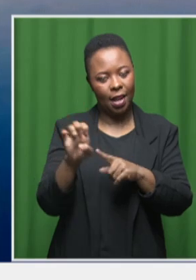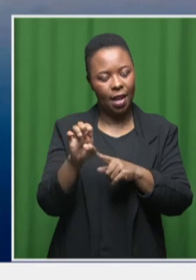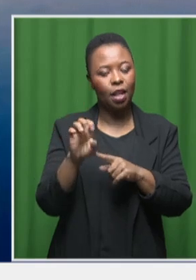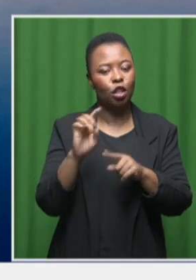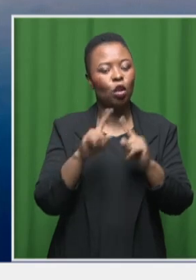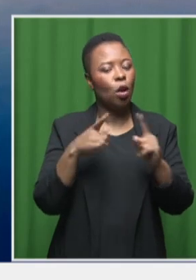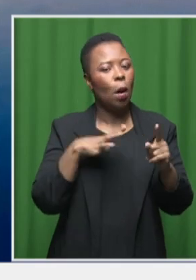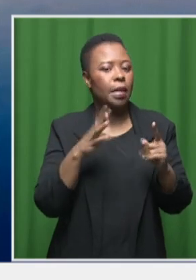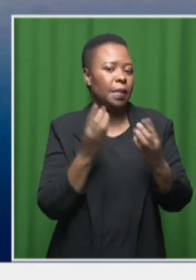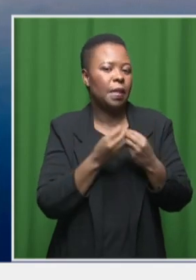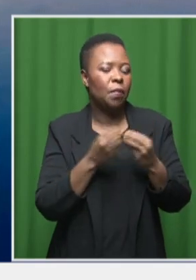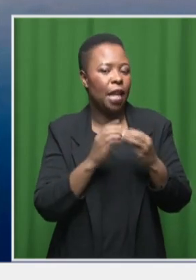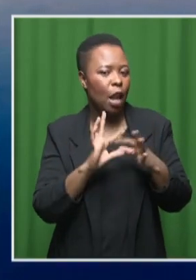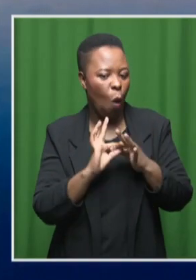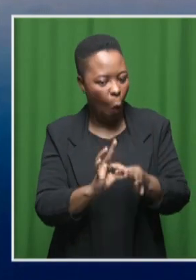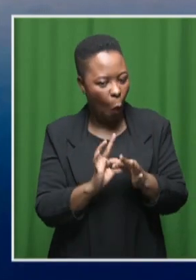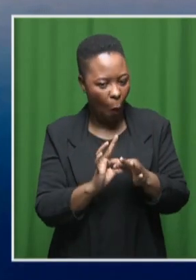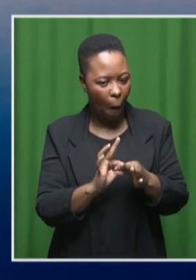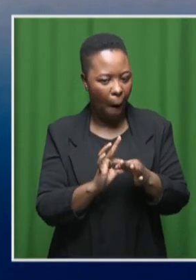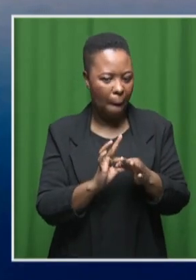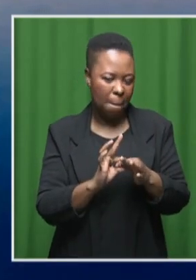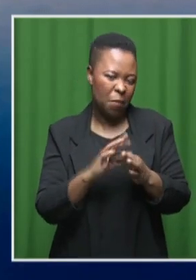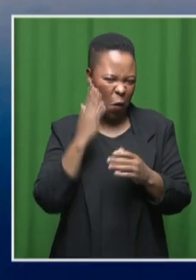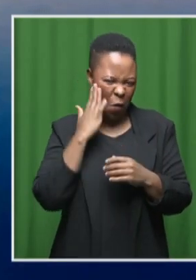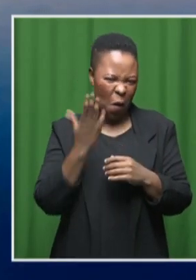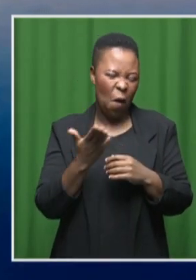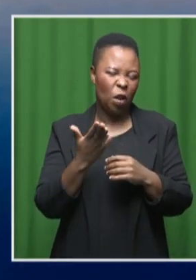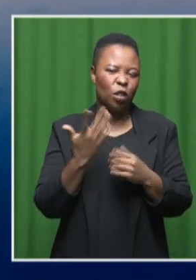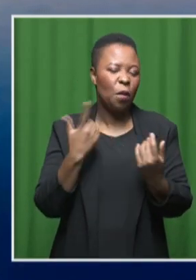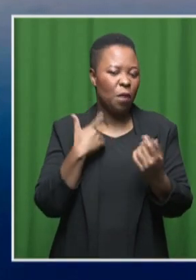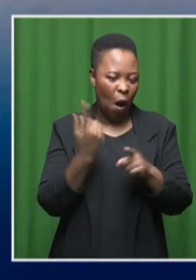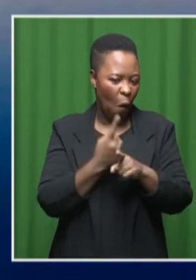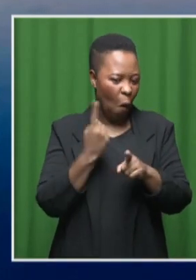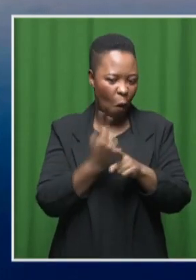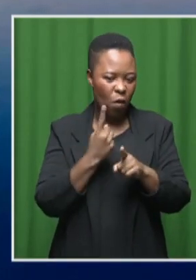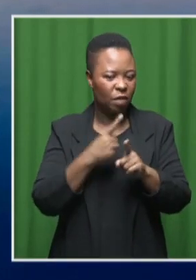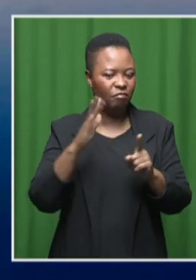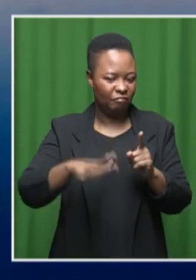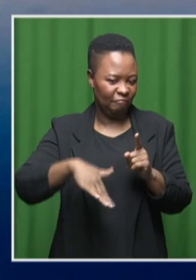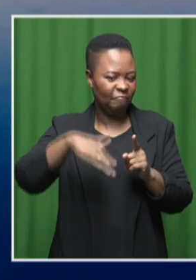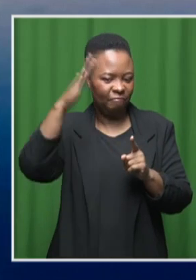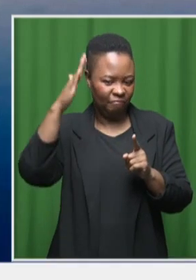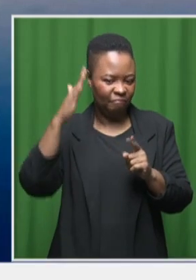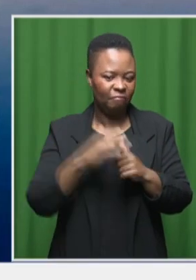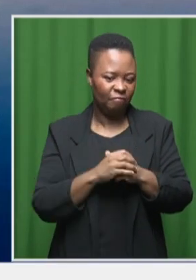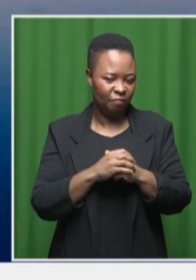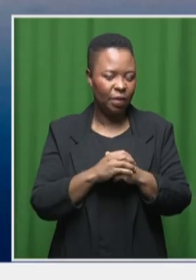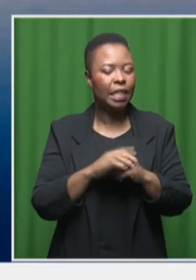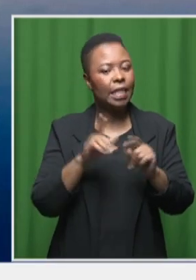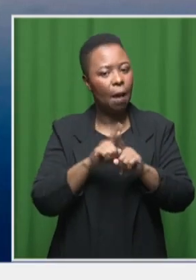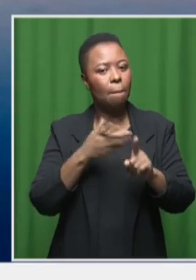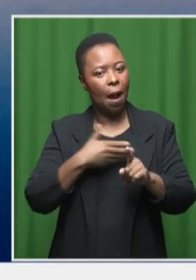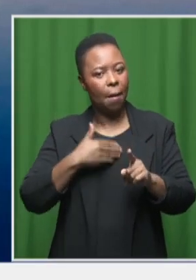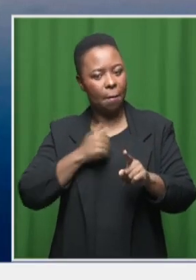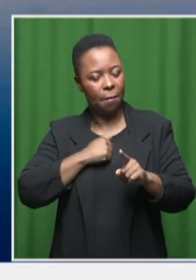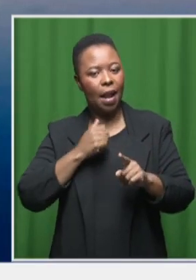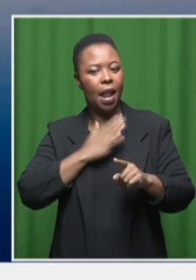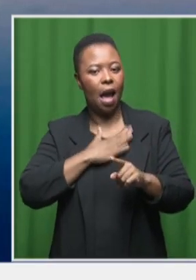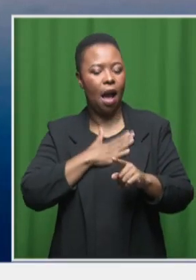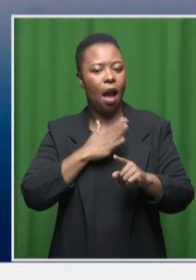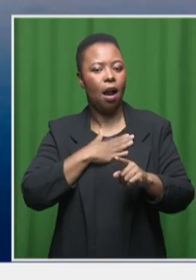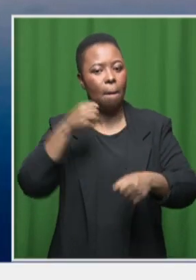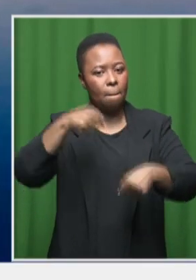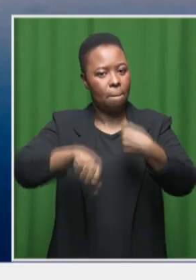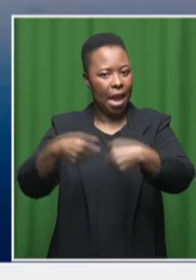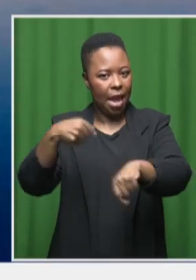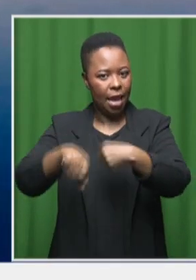at home. Okay. So, you know, so yeah, I've always grown up, and my mom loved baking a lot. My dad was more